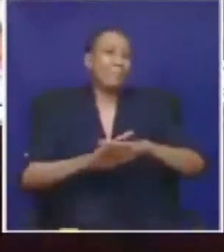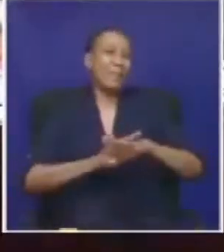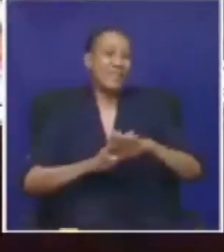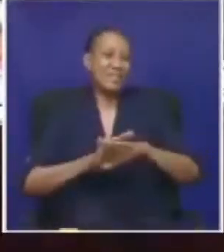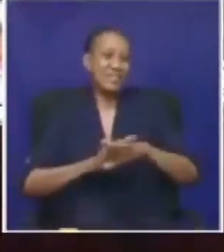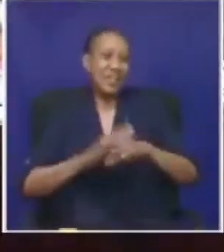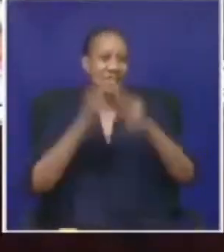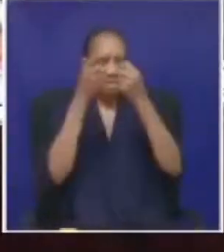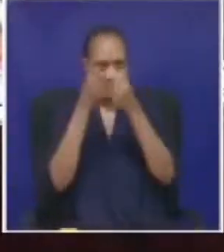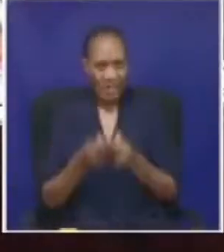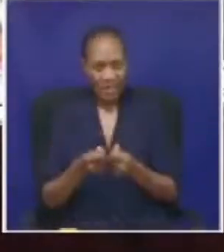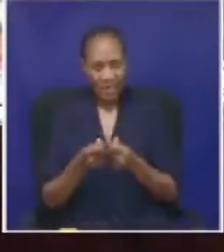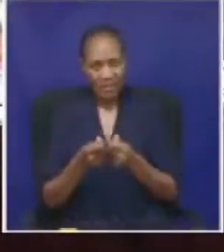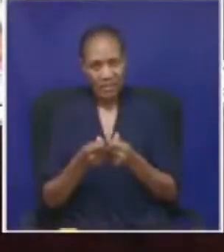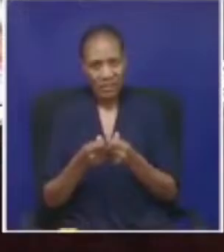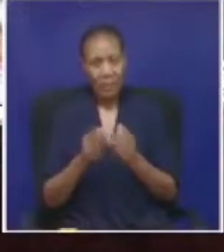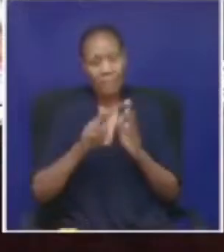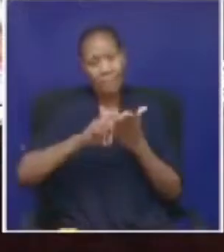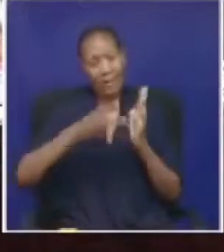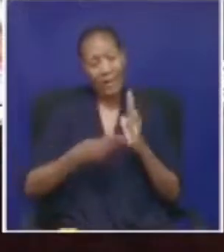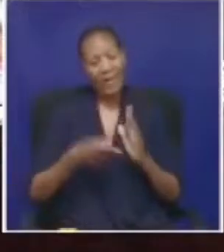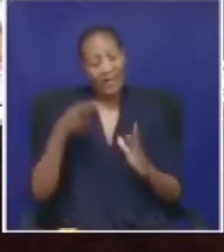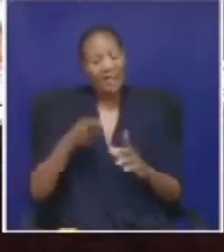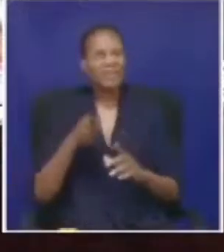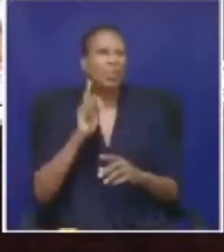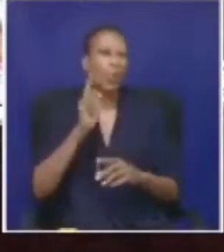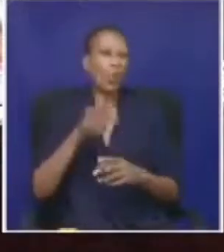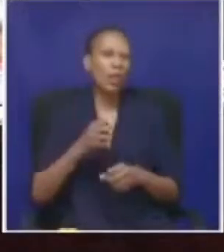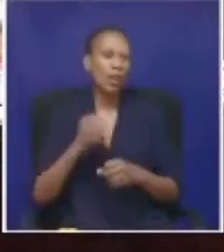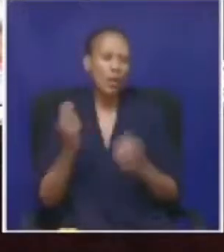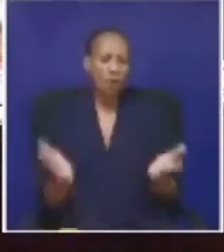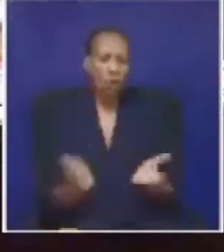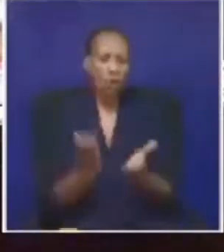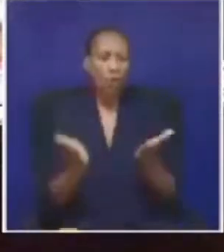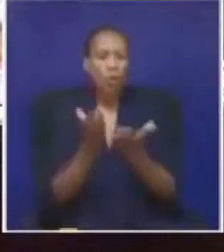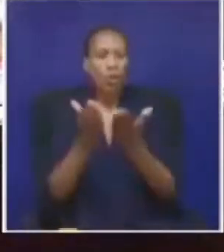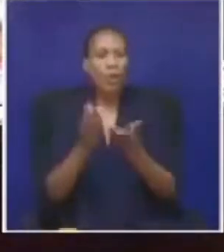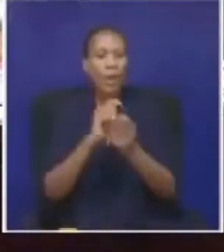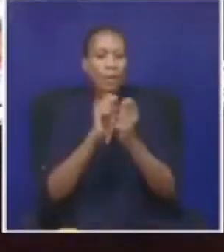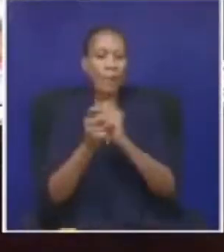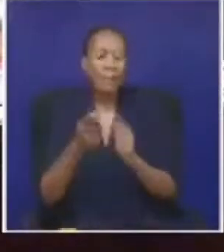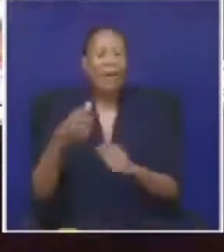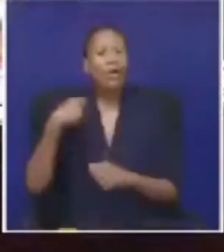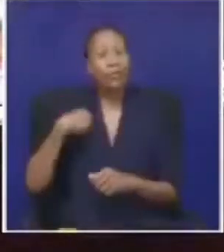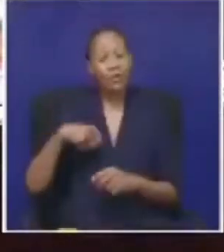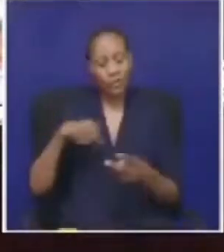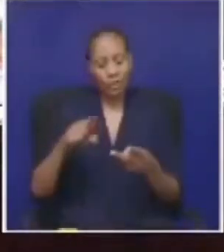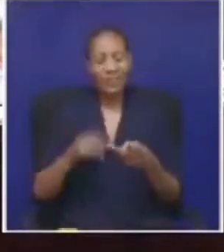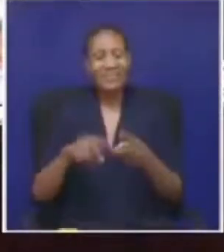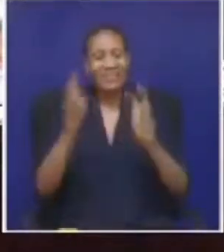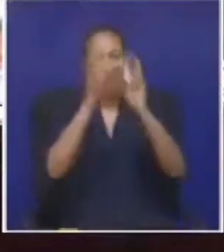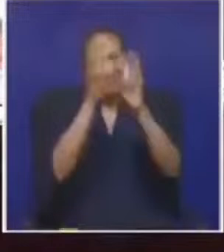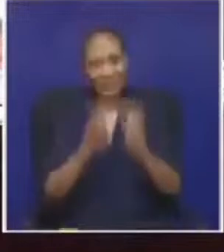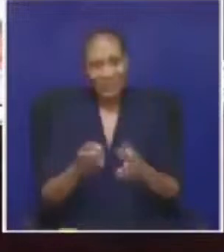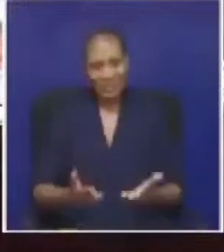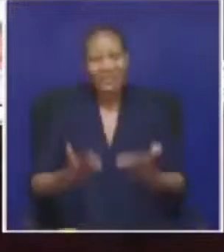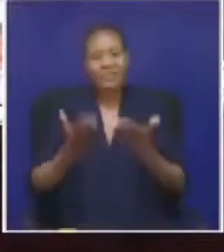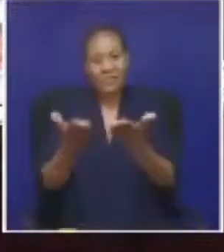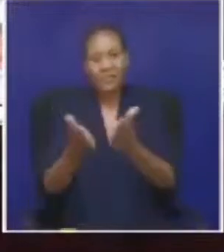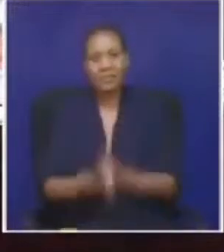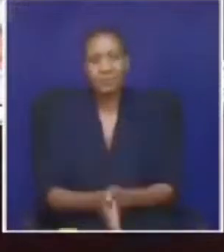mechanism designed to enhance the reform of municipal and electricity services.